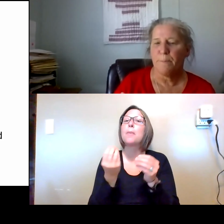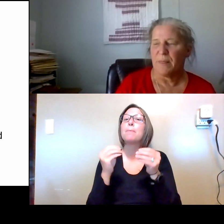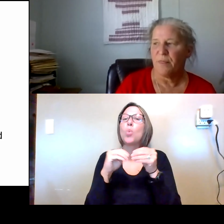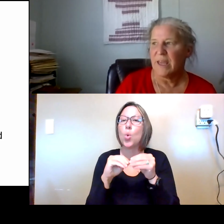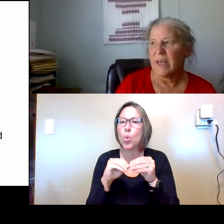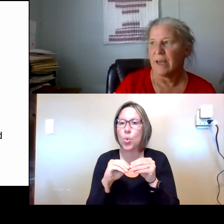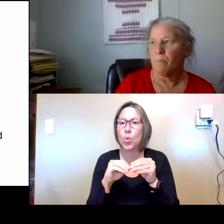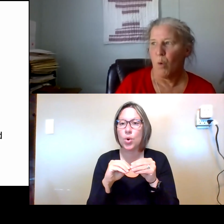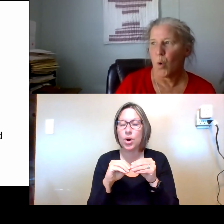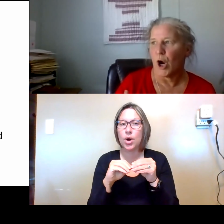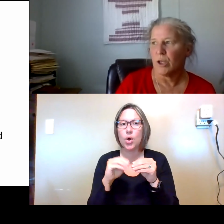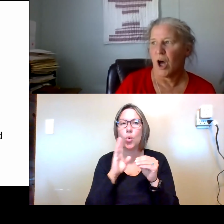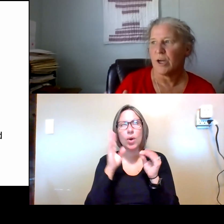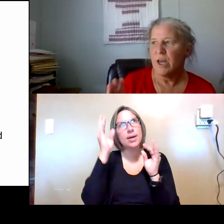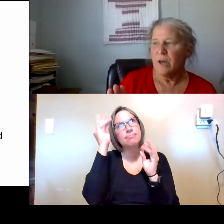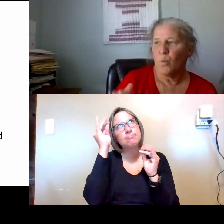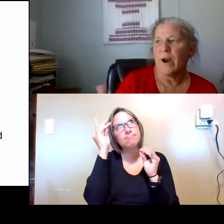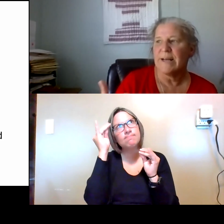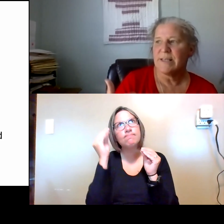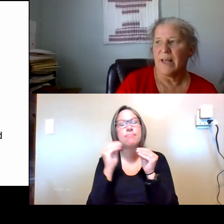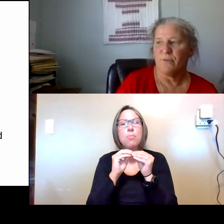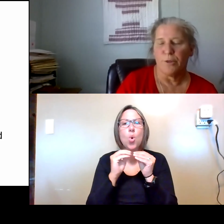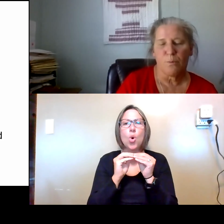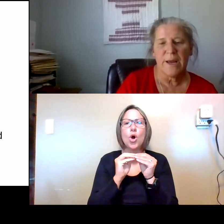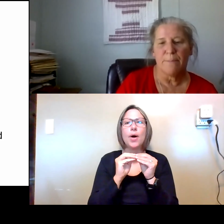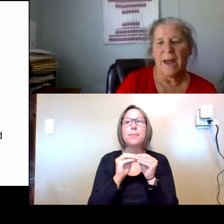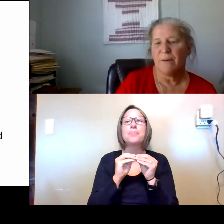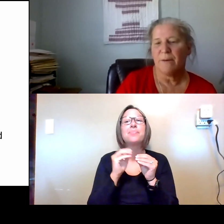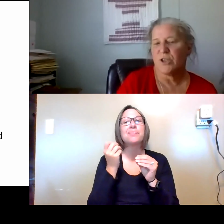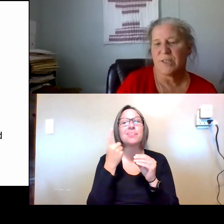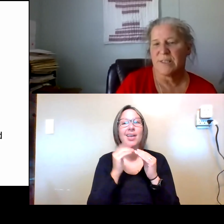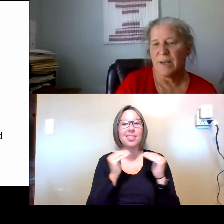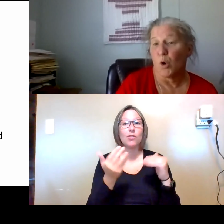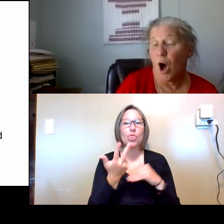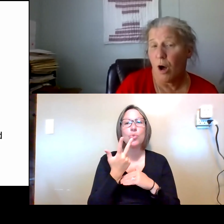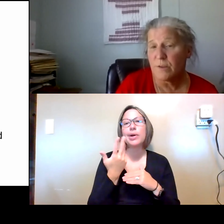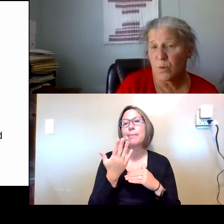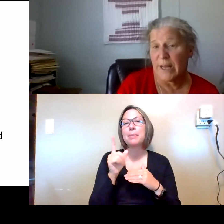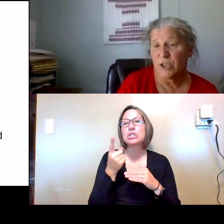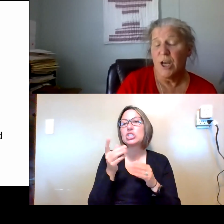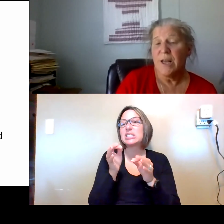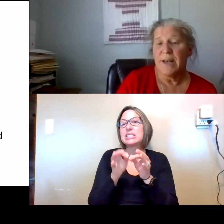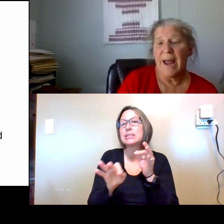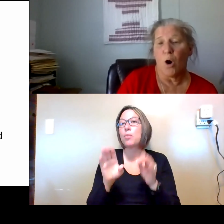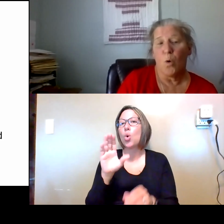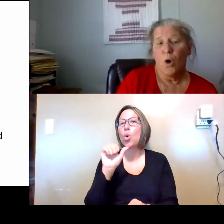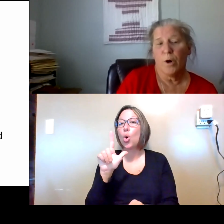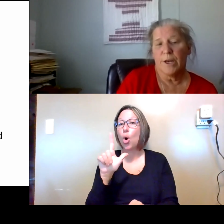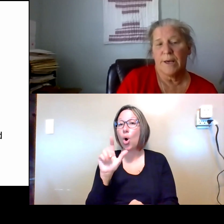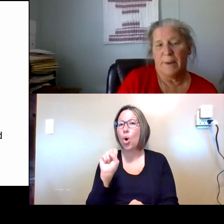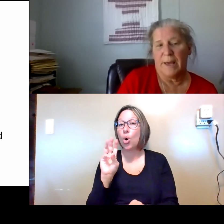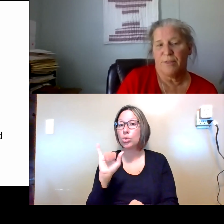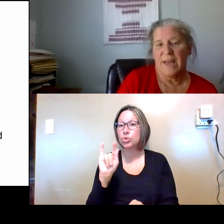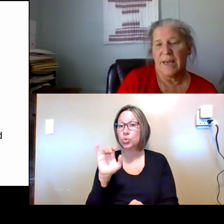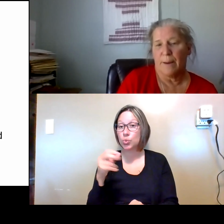We're going to be thinking more along, whereas in level 3, it may have been just a simple call switch. Now we're